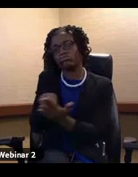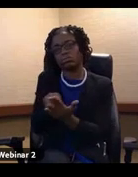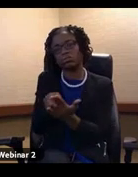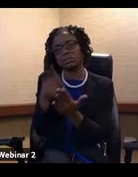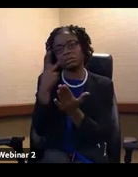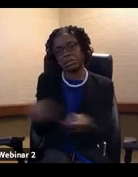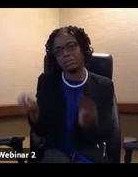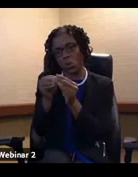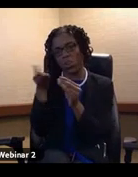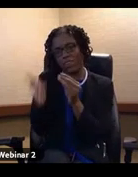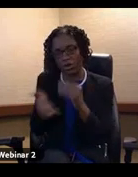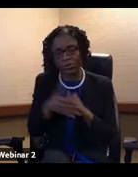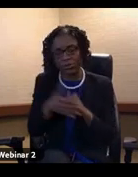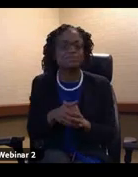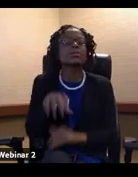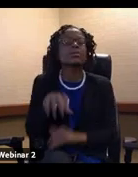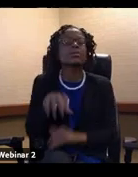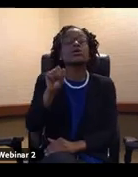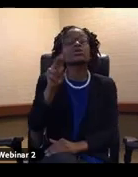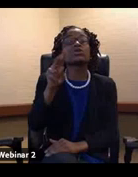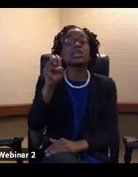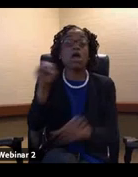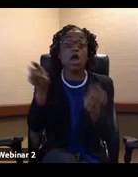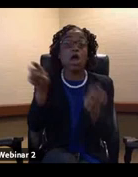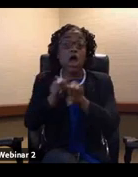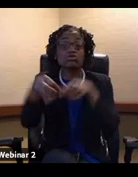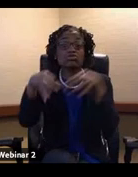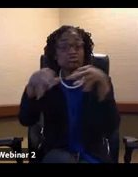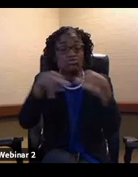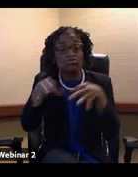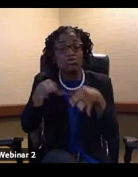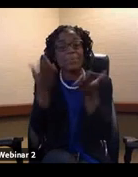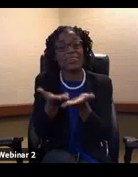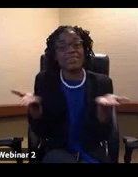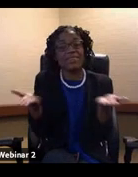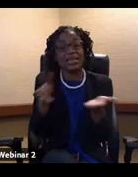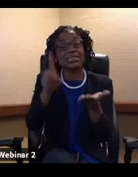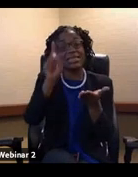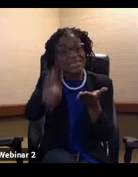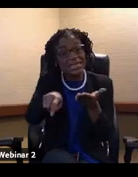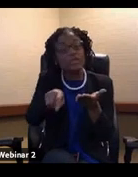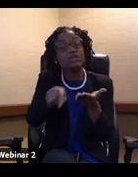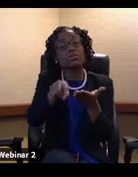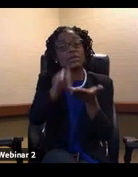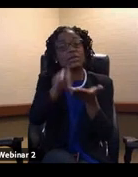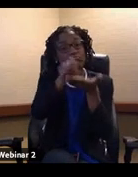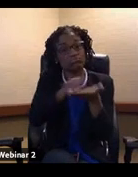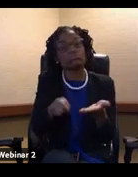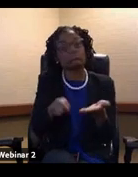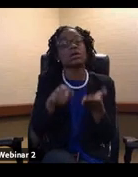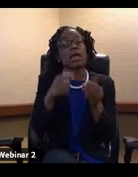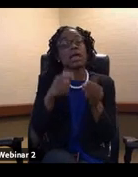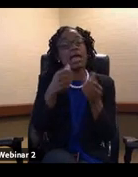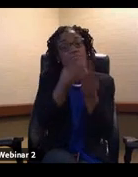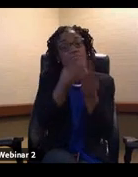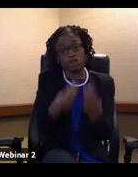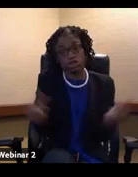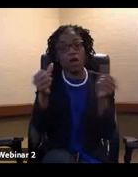solicitation. The solicitation also describes the elements that should be addressed in each of these documents and each section of these